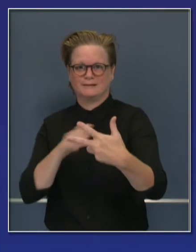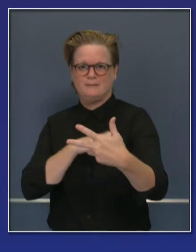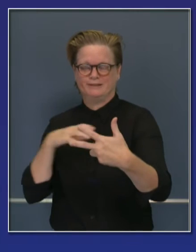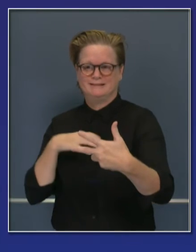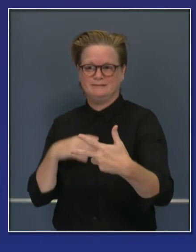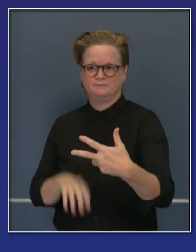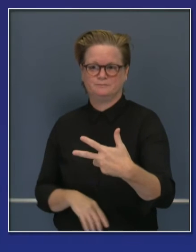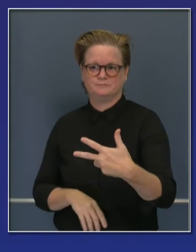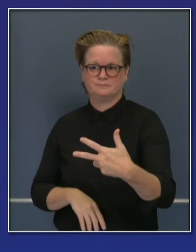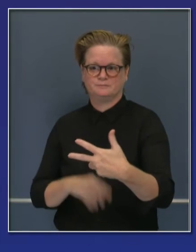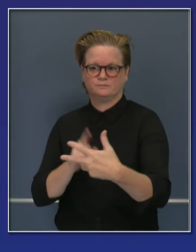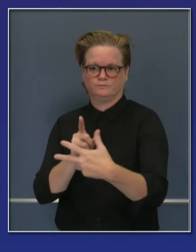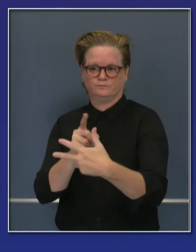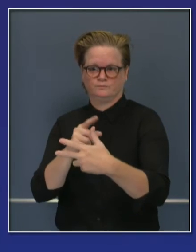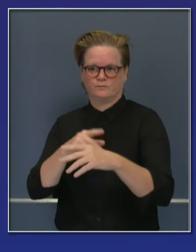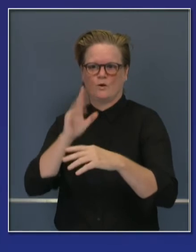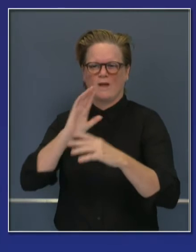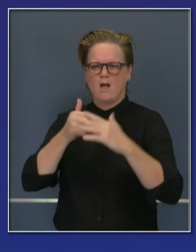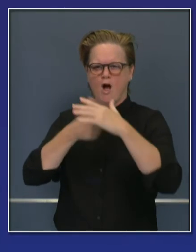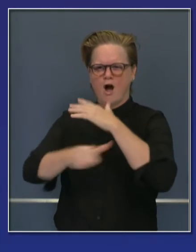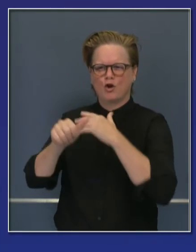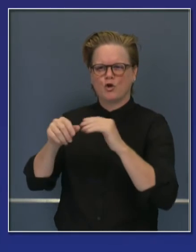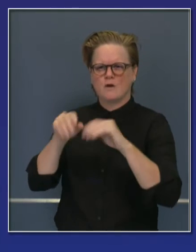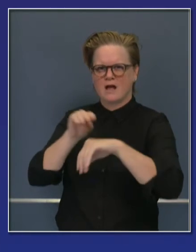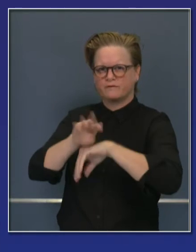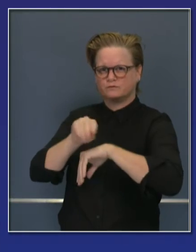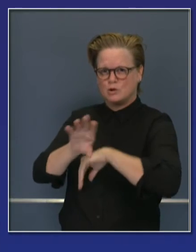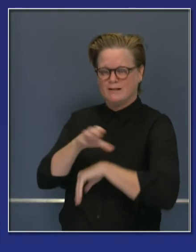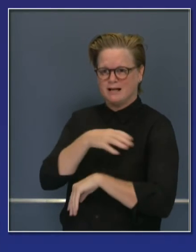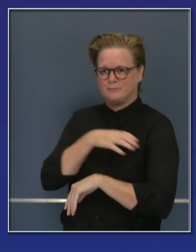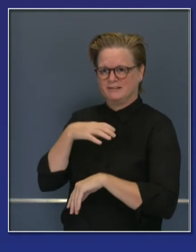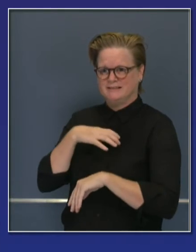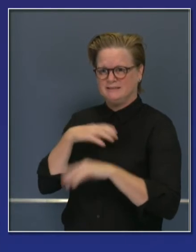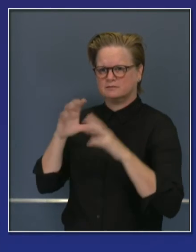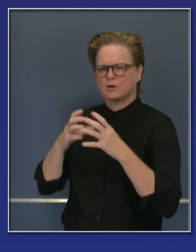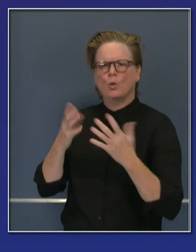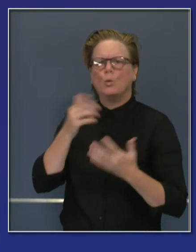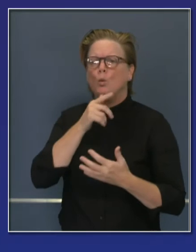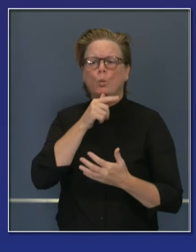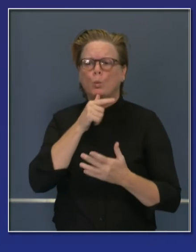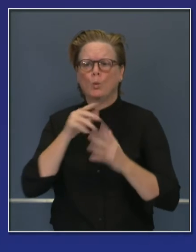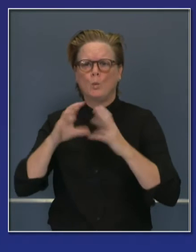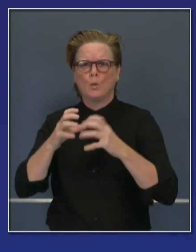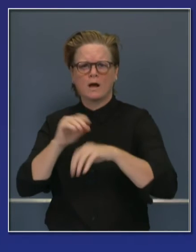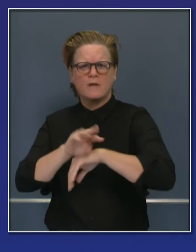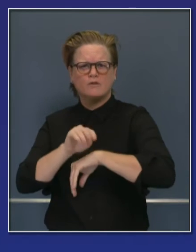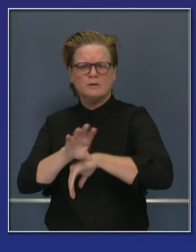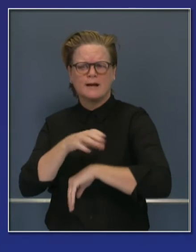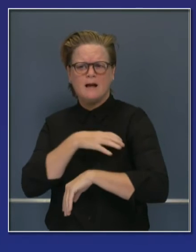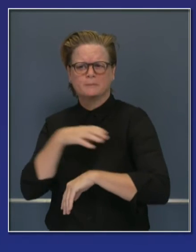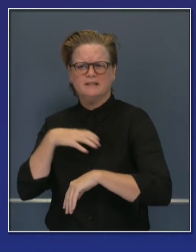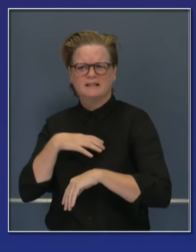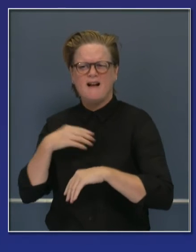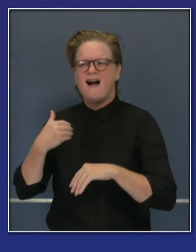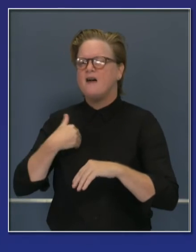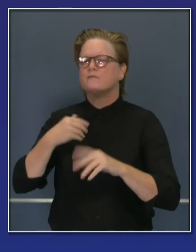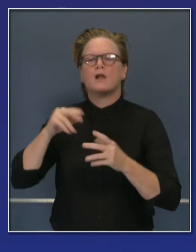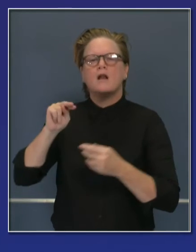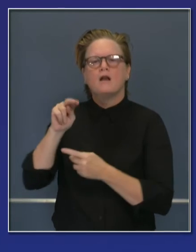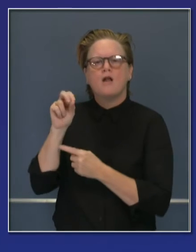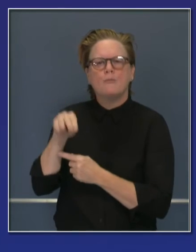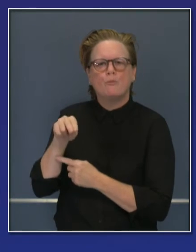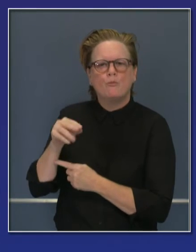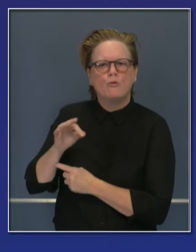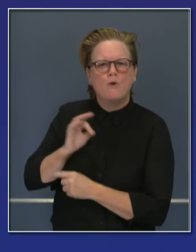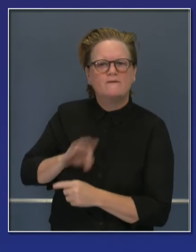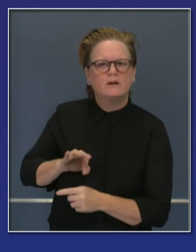committee made up of nonprofits, others that I'll talk about in a moment, that will help make sure that that work group on